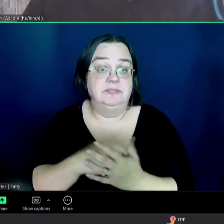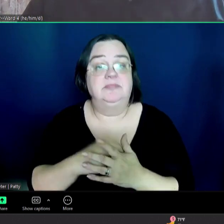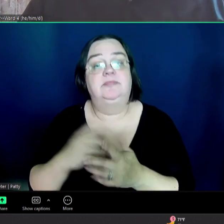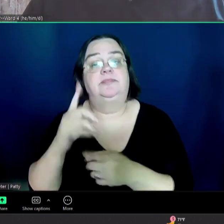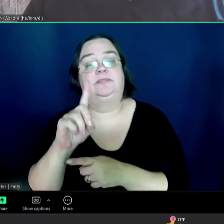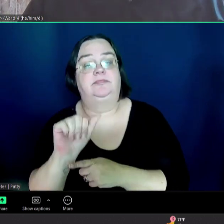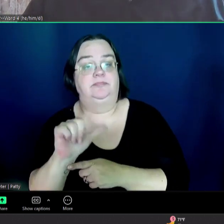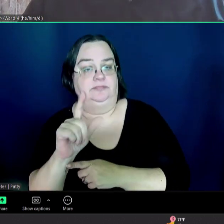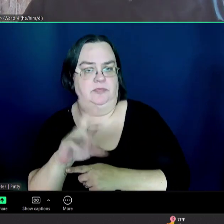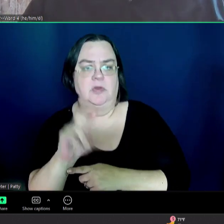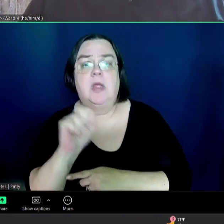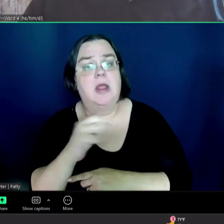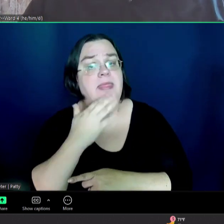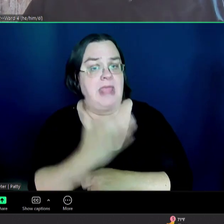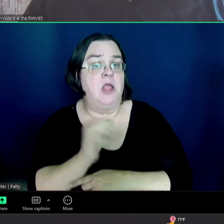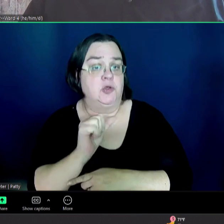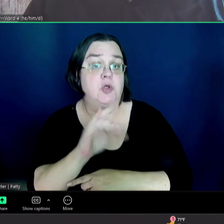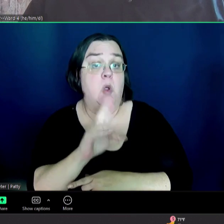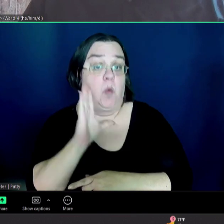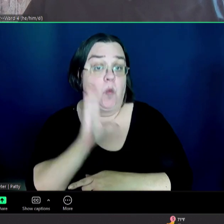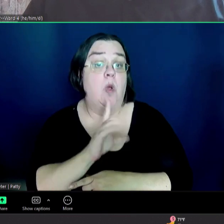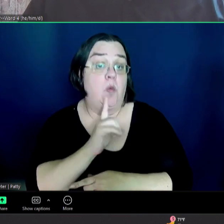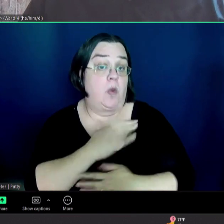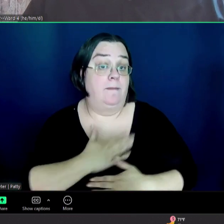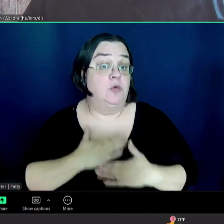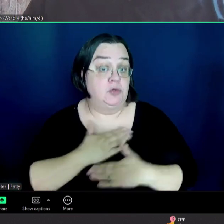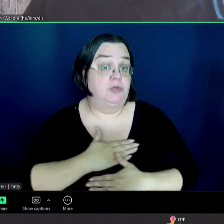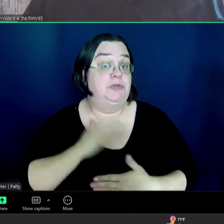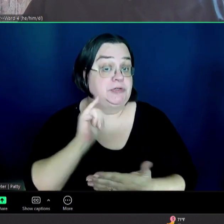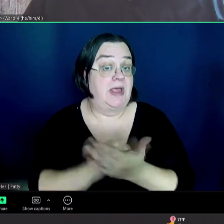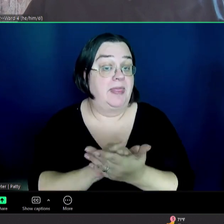sir. I would appreciate that.